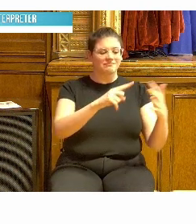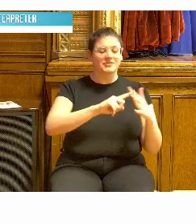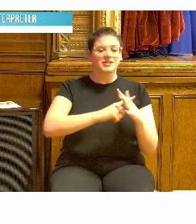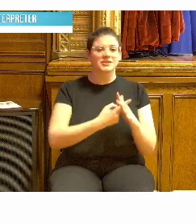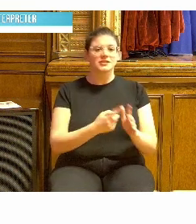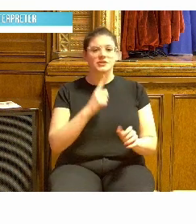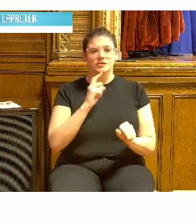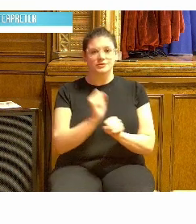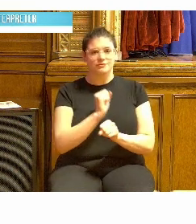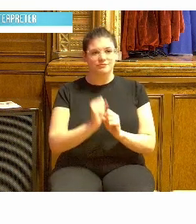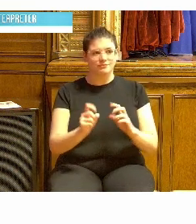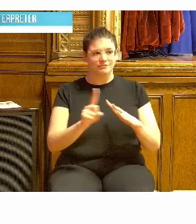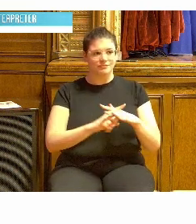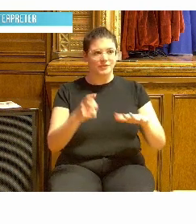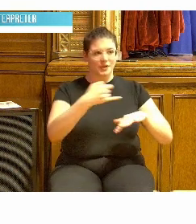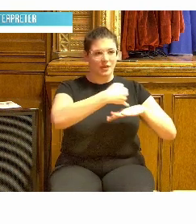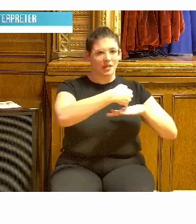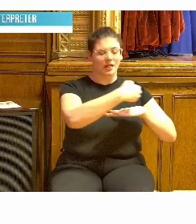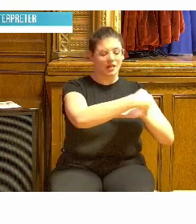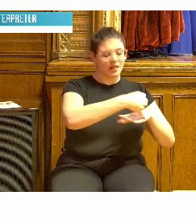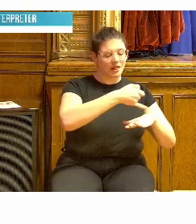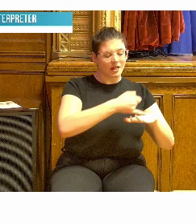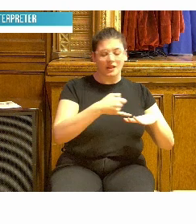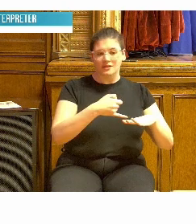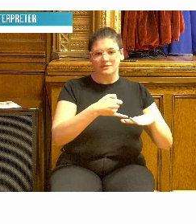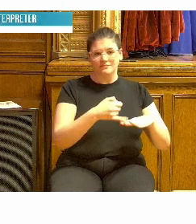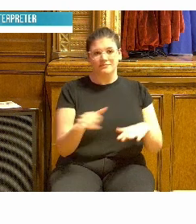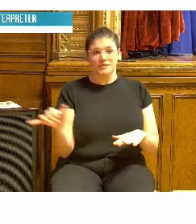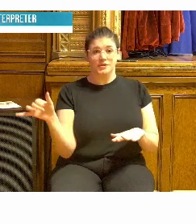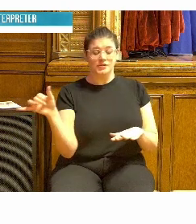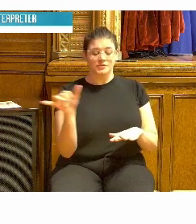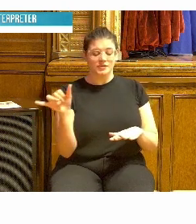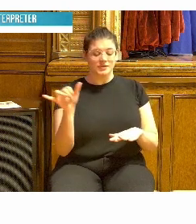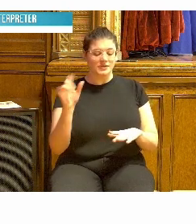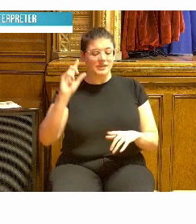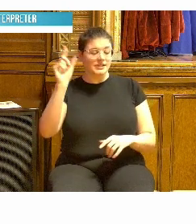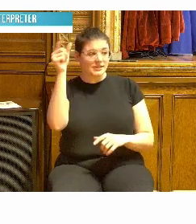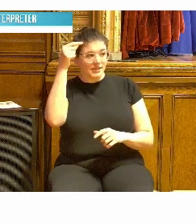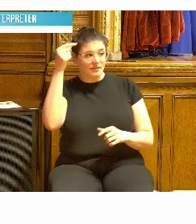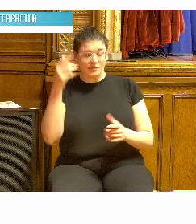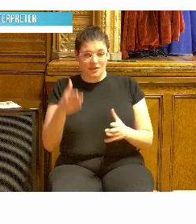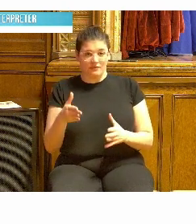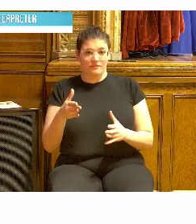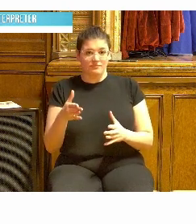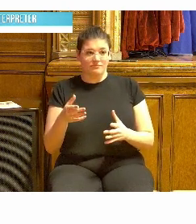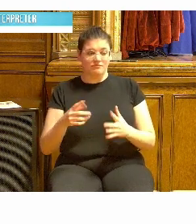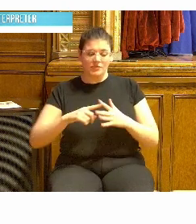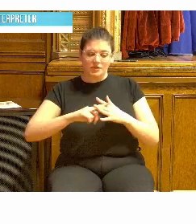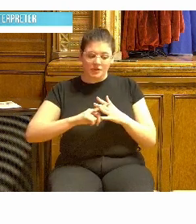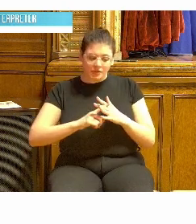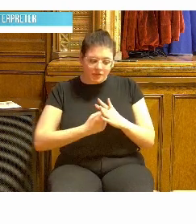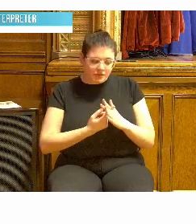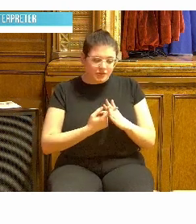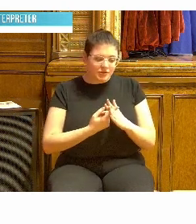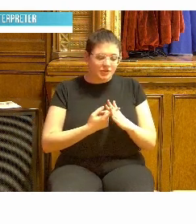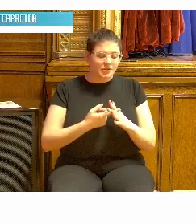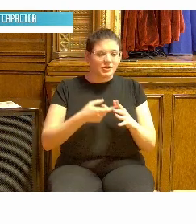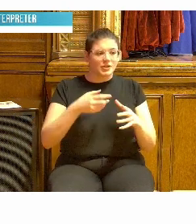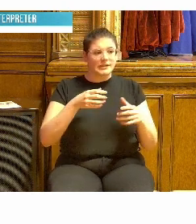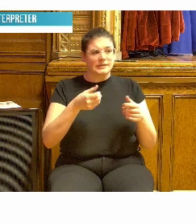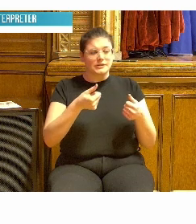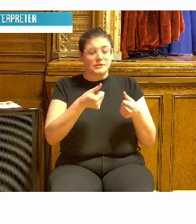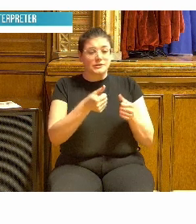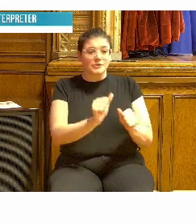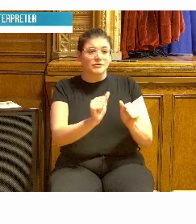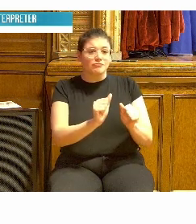renewal plans. The same government that helped cause this neighborhood degradation is now going to try to solve the problem by wiping